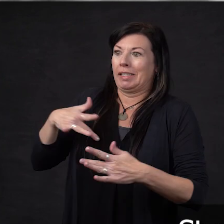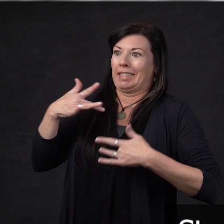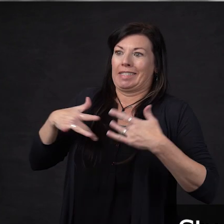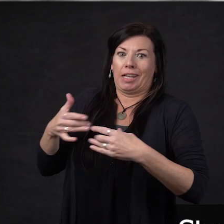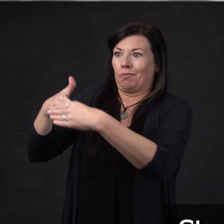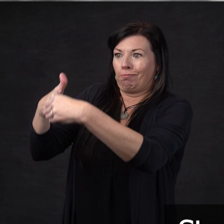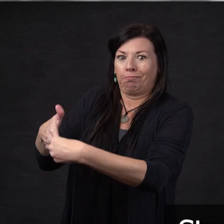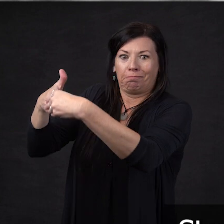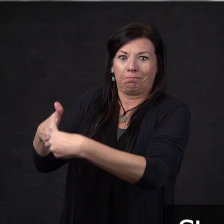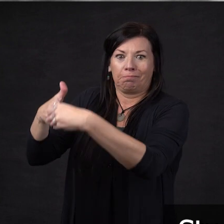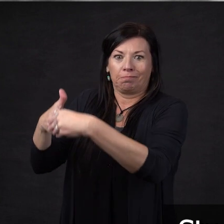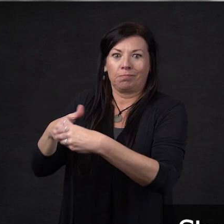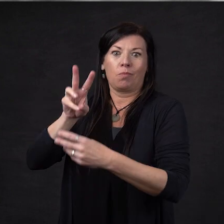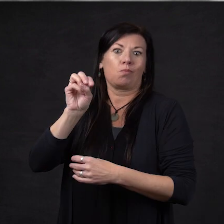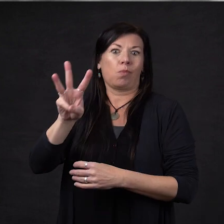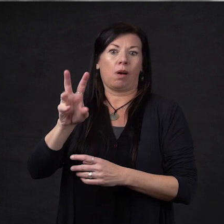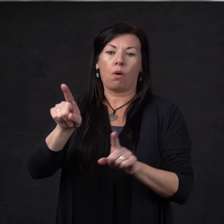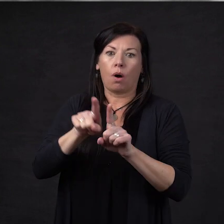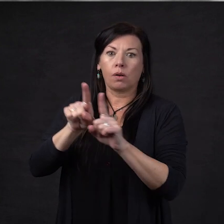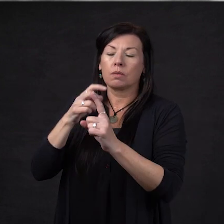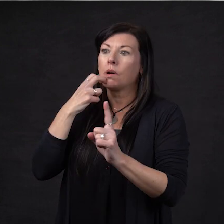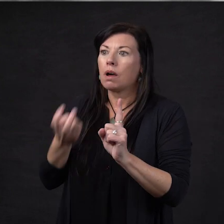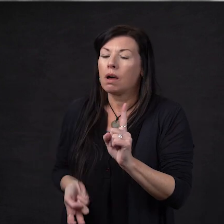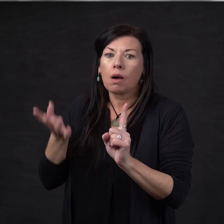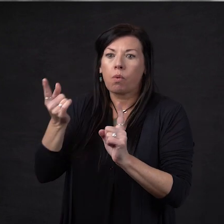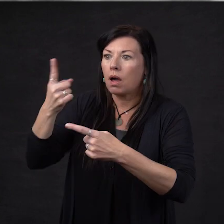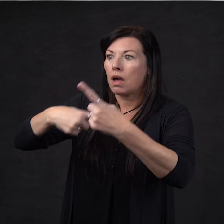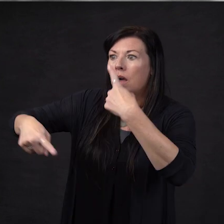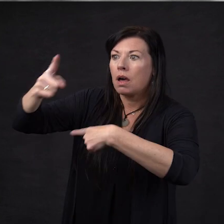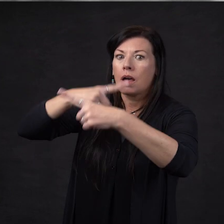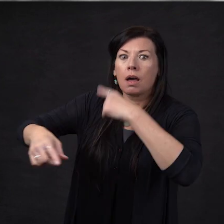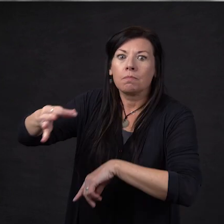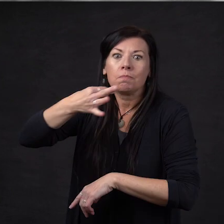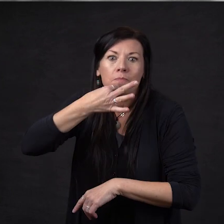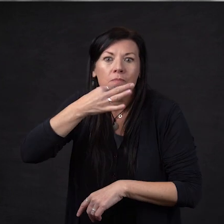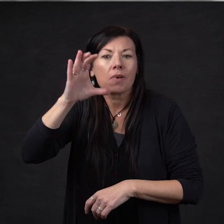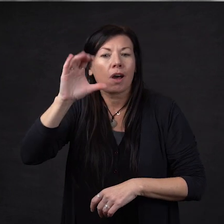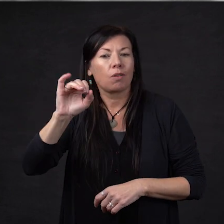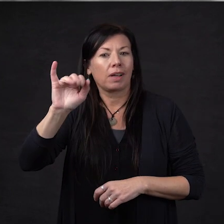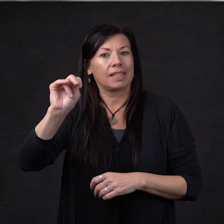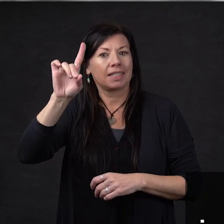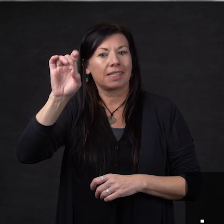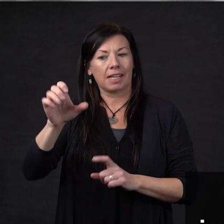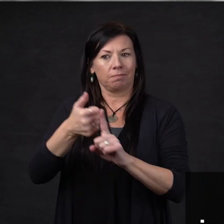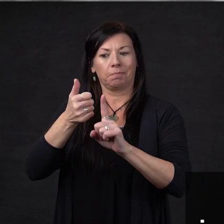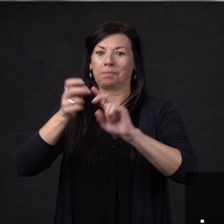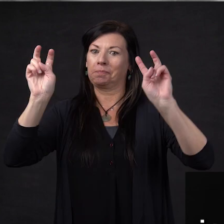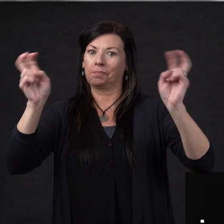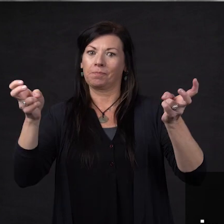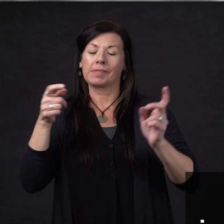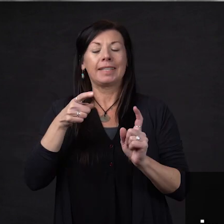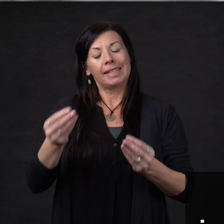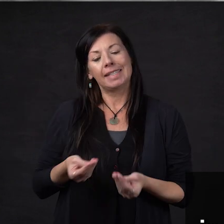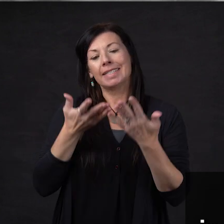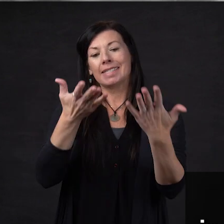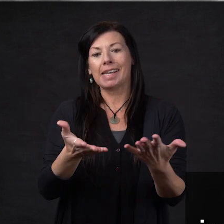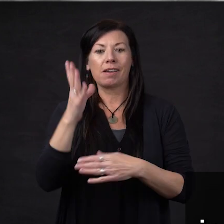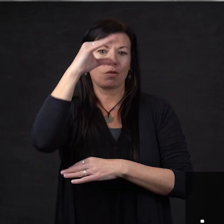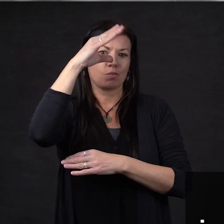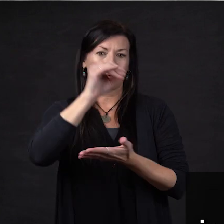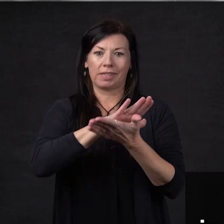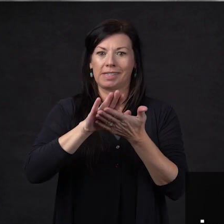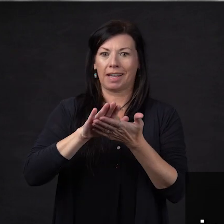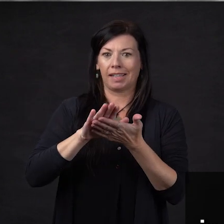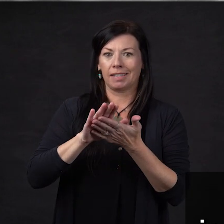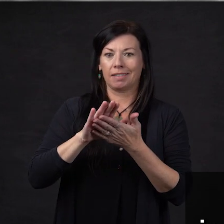were excited to shake his hand and noted his mastery of sign. The Colorado Index reports, "He gave the boys a nice, inspiring